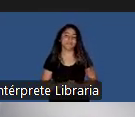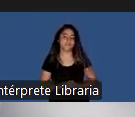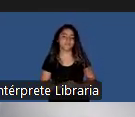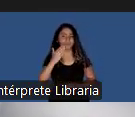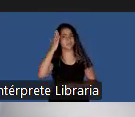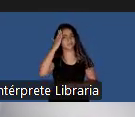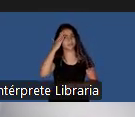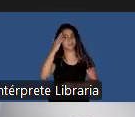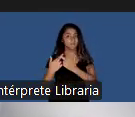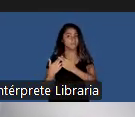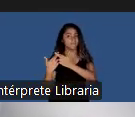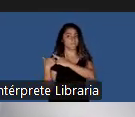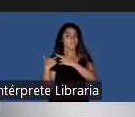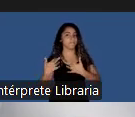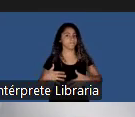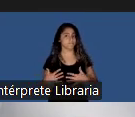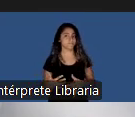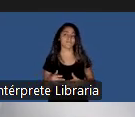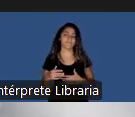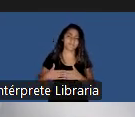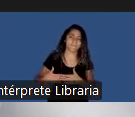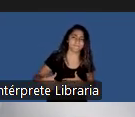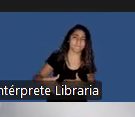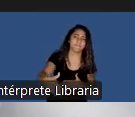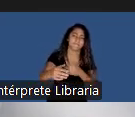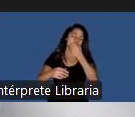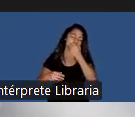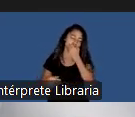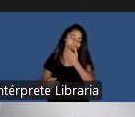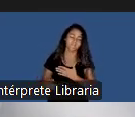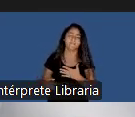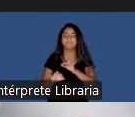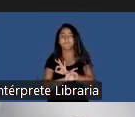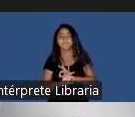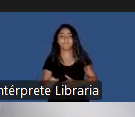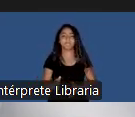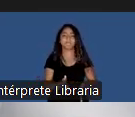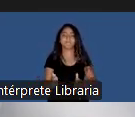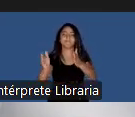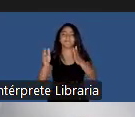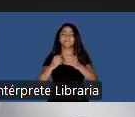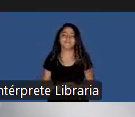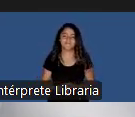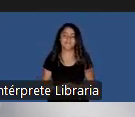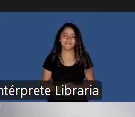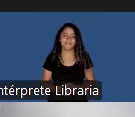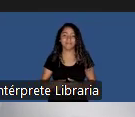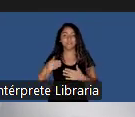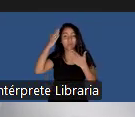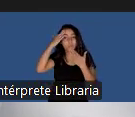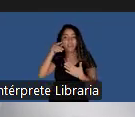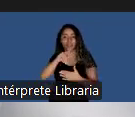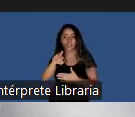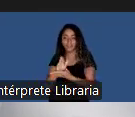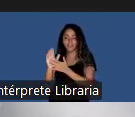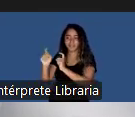and autonomy. I'm really aware of the responsibility upon me now, and I'm confident that the journey going forward was going to be great. I also